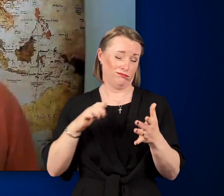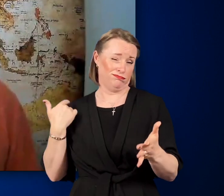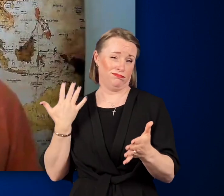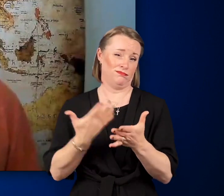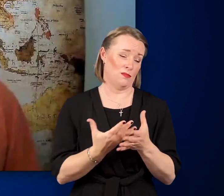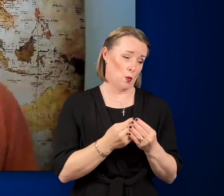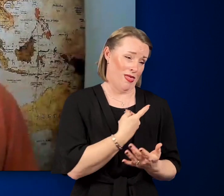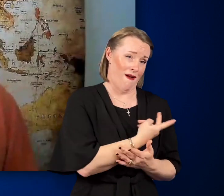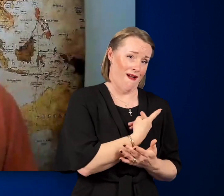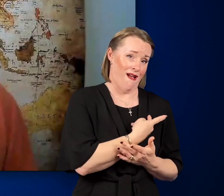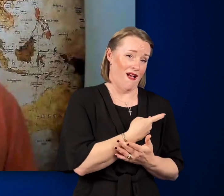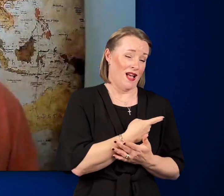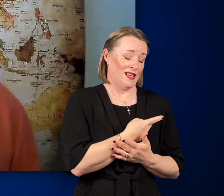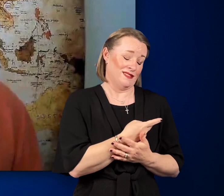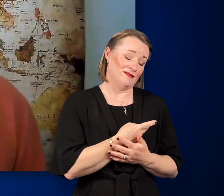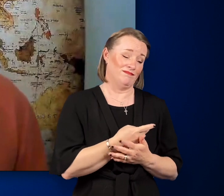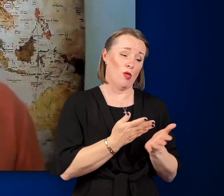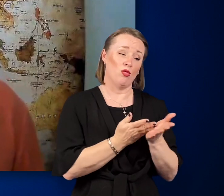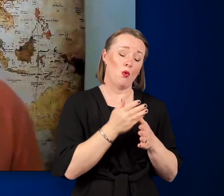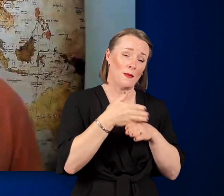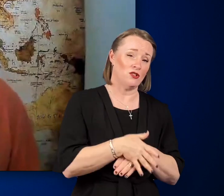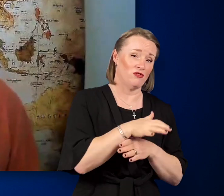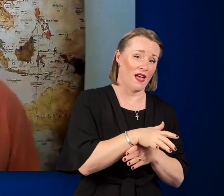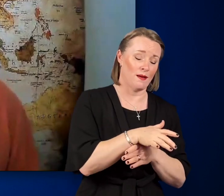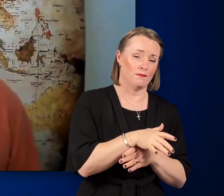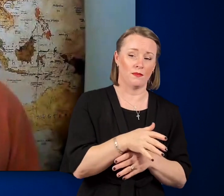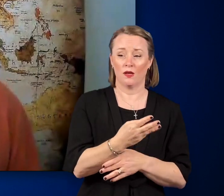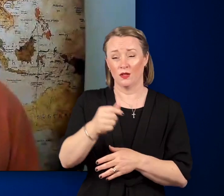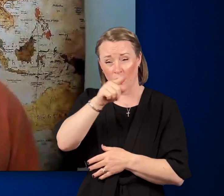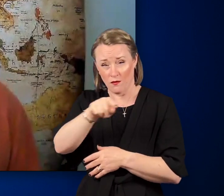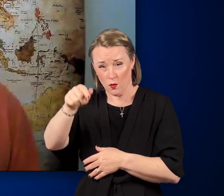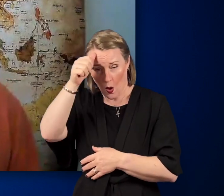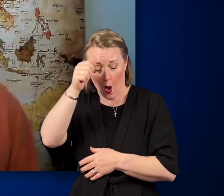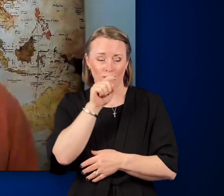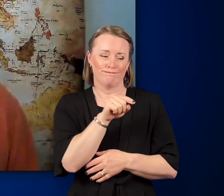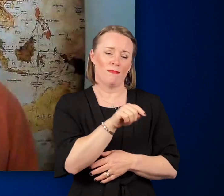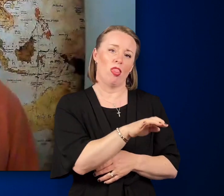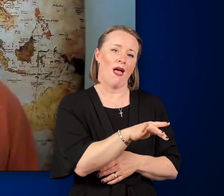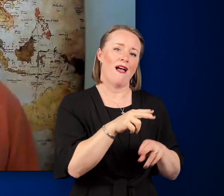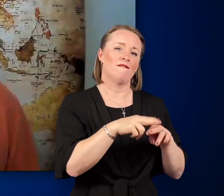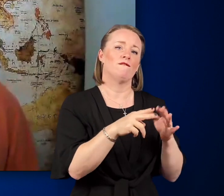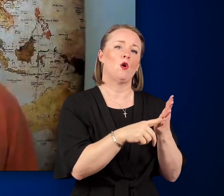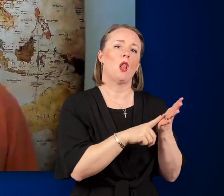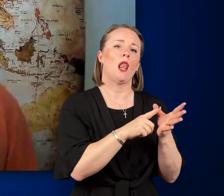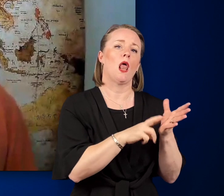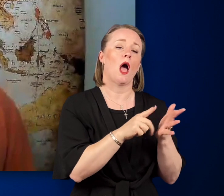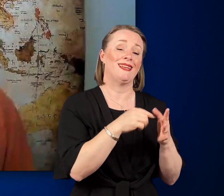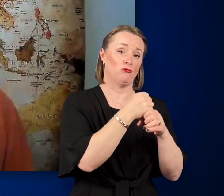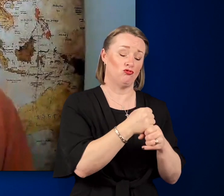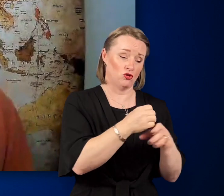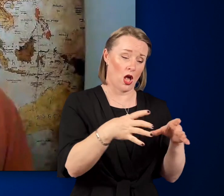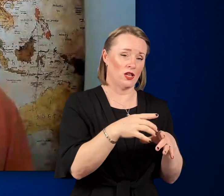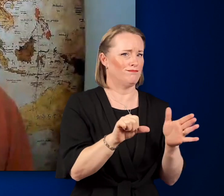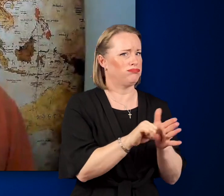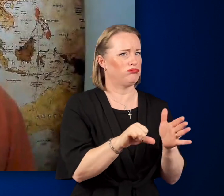are aware of some of the difficulties facing the Fulani Church at this time. Earlier in the